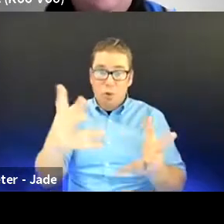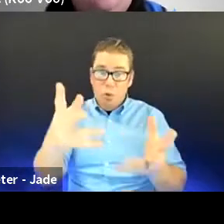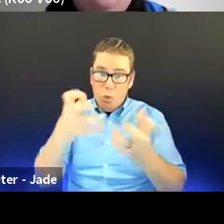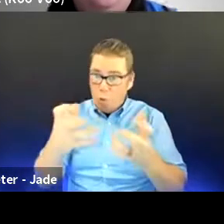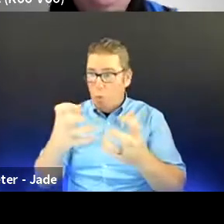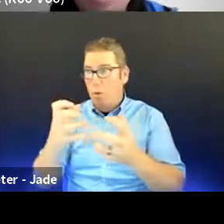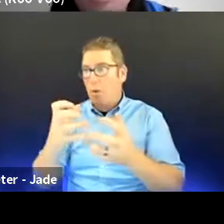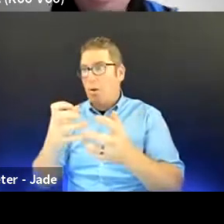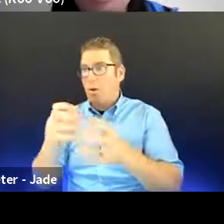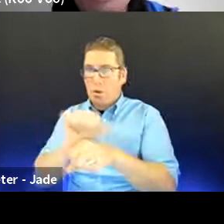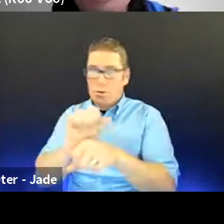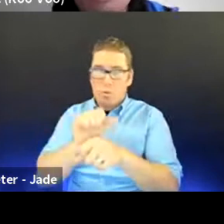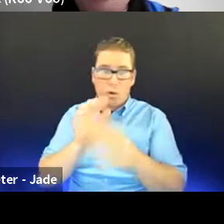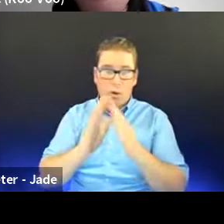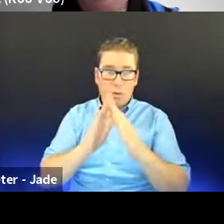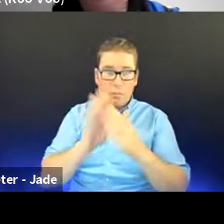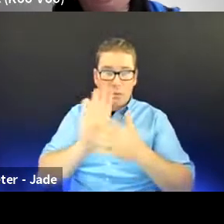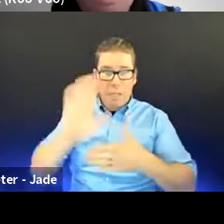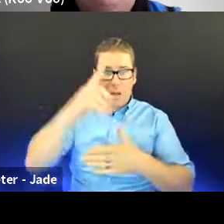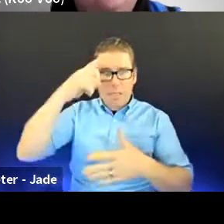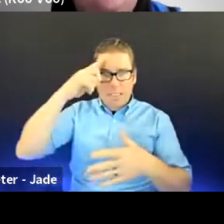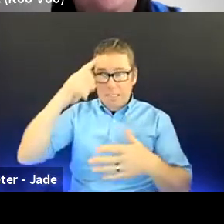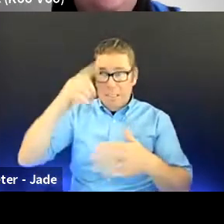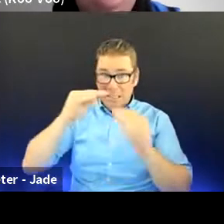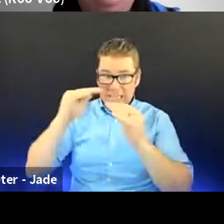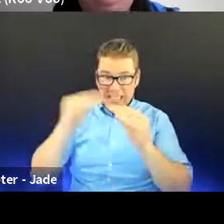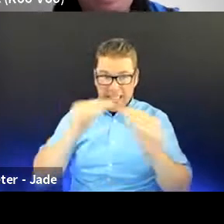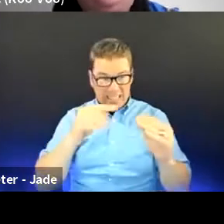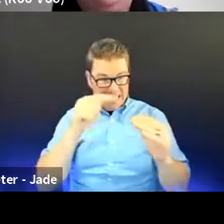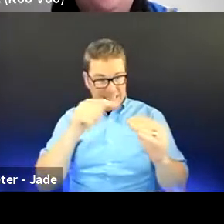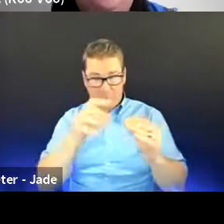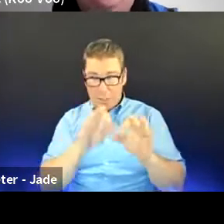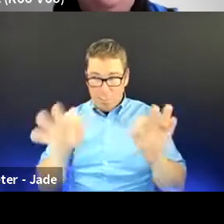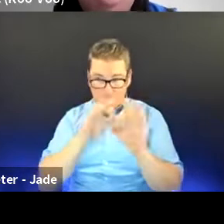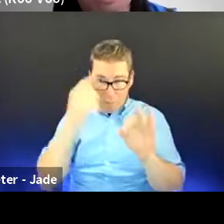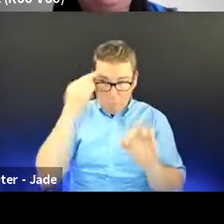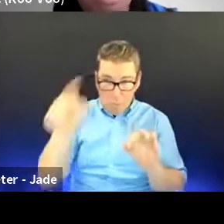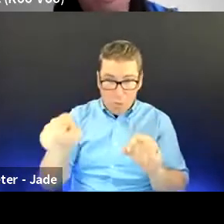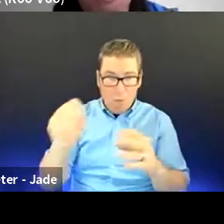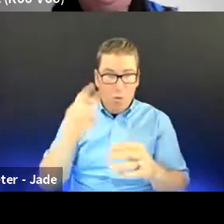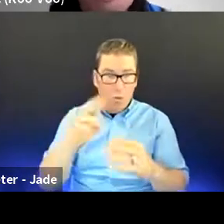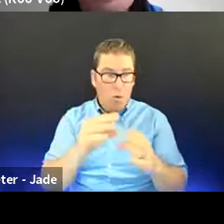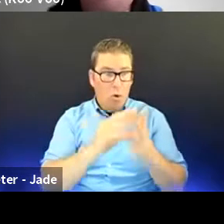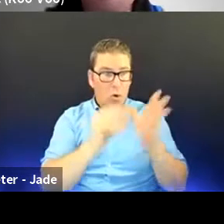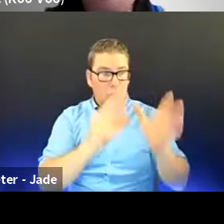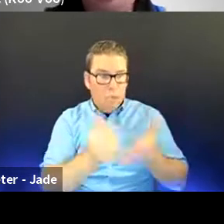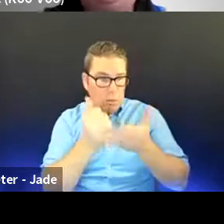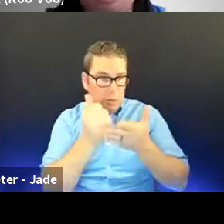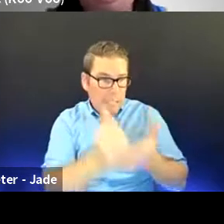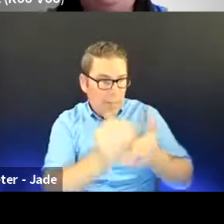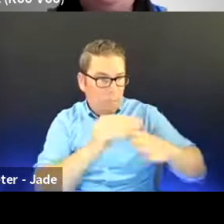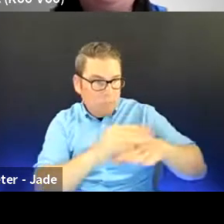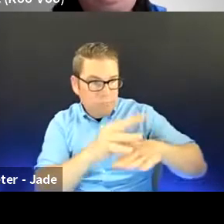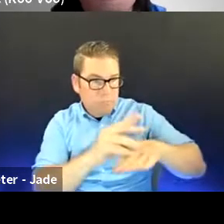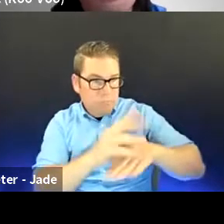you? Is, you know, advising students, is that important to you? If that's the case, then the community college is